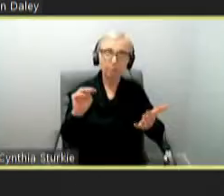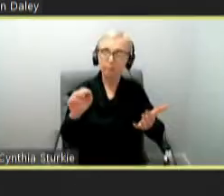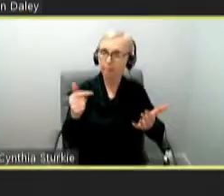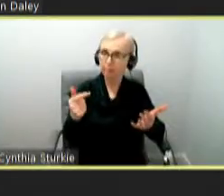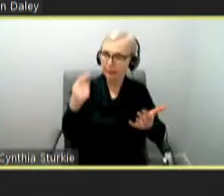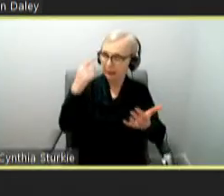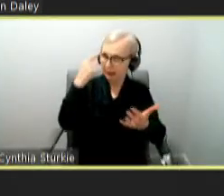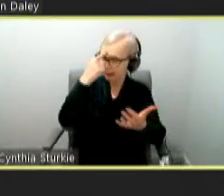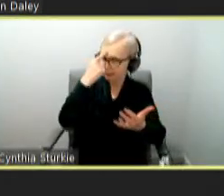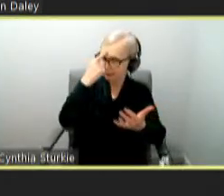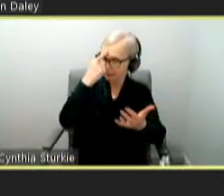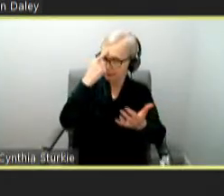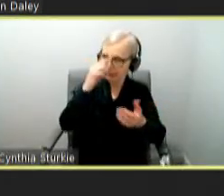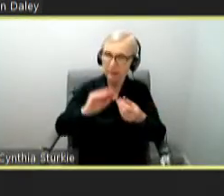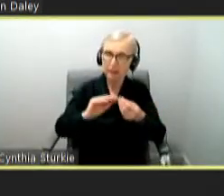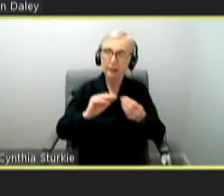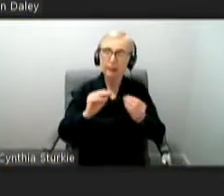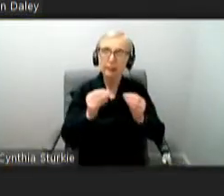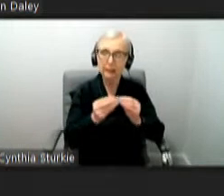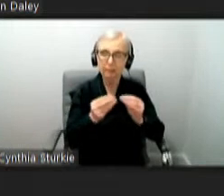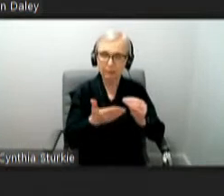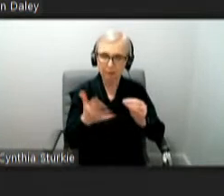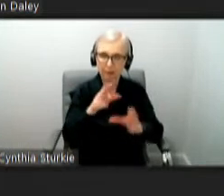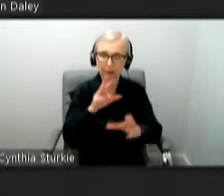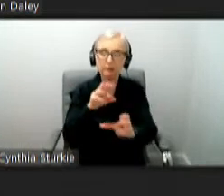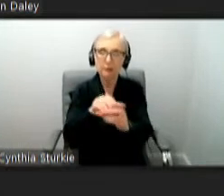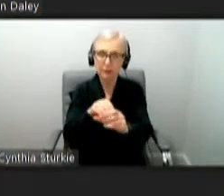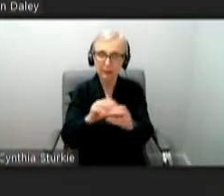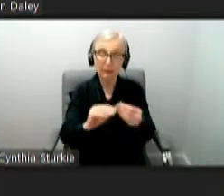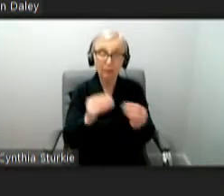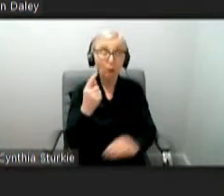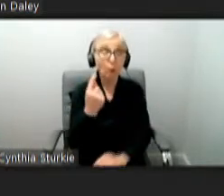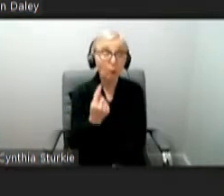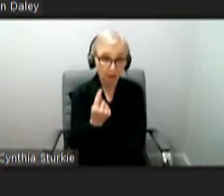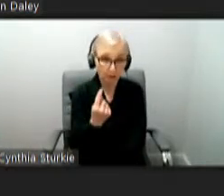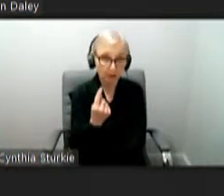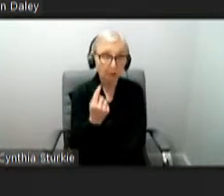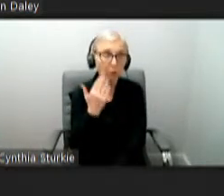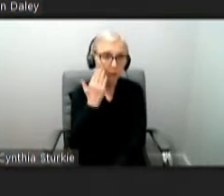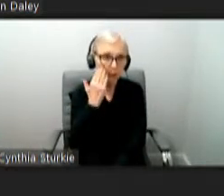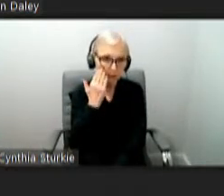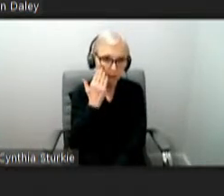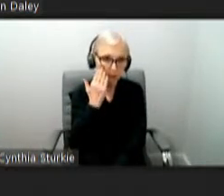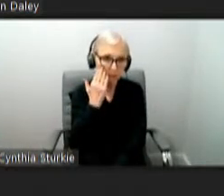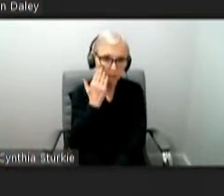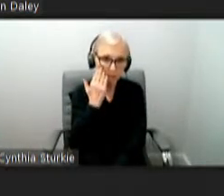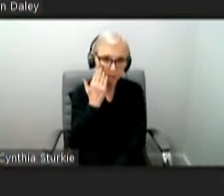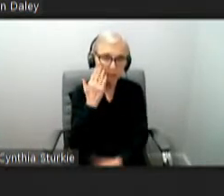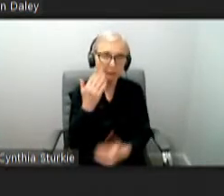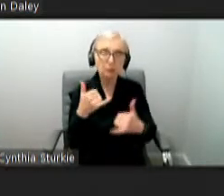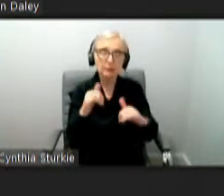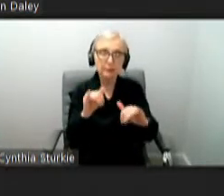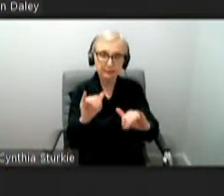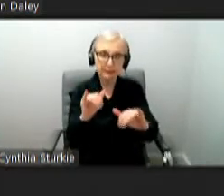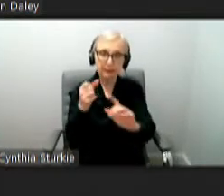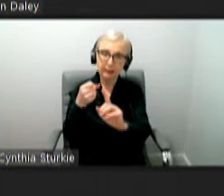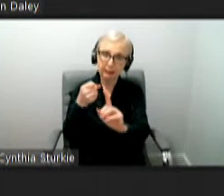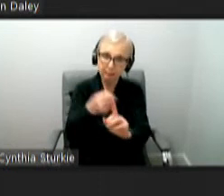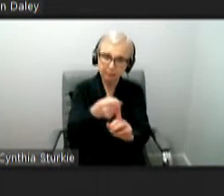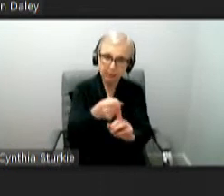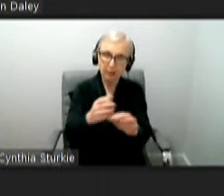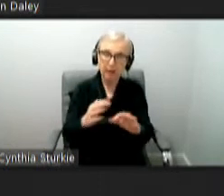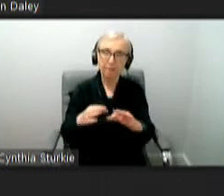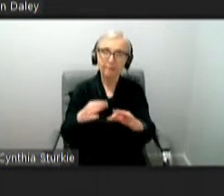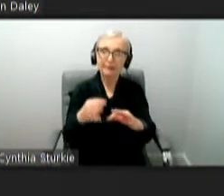there's a number of factors that go into this, and number one, we do know that there is still an impact of delayed